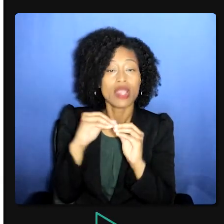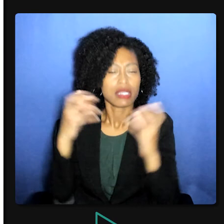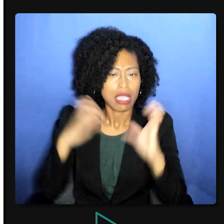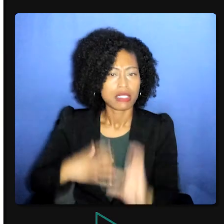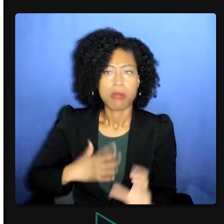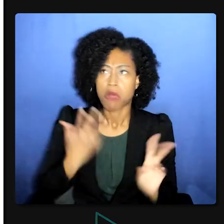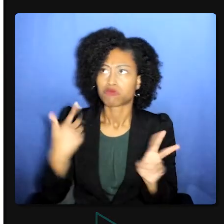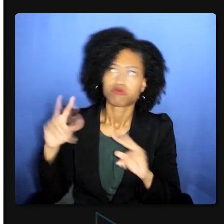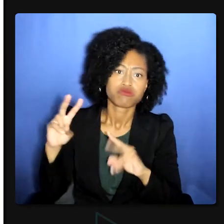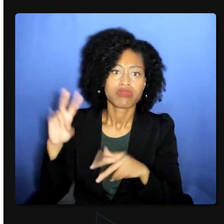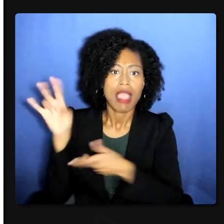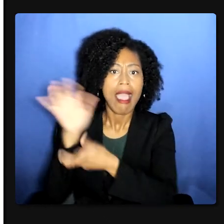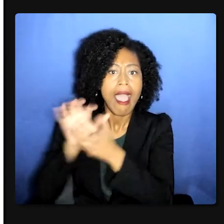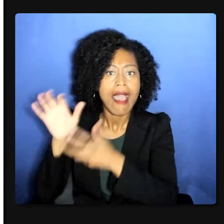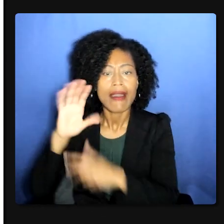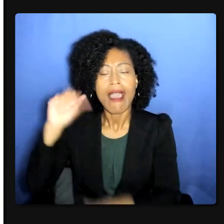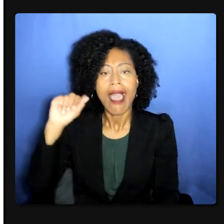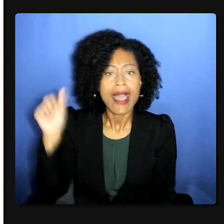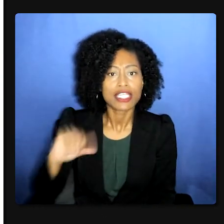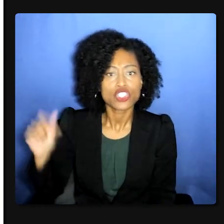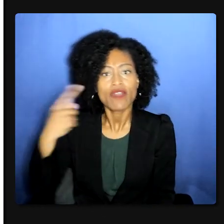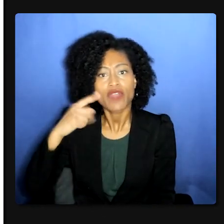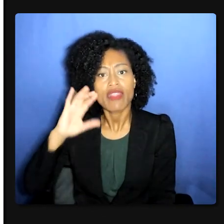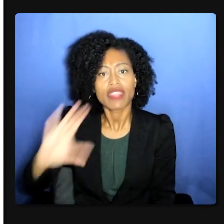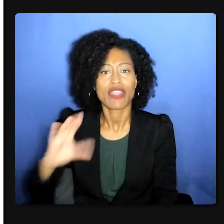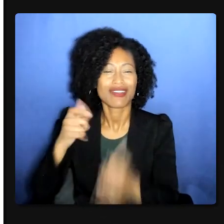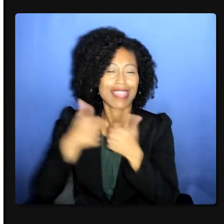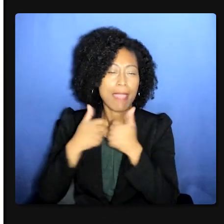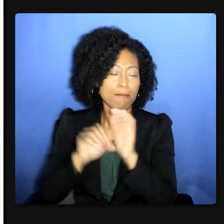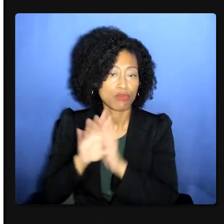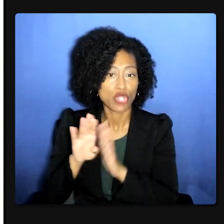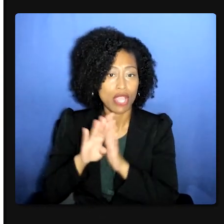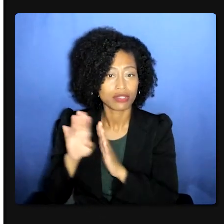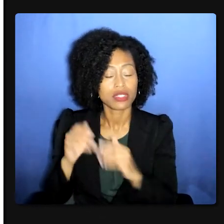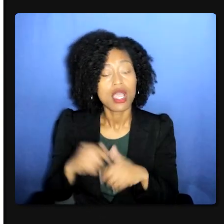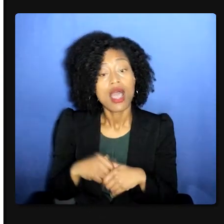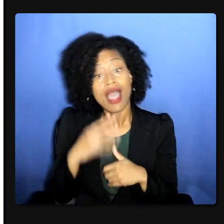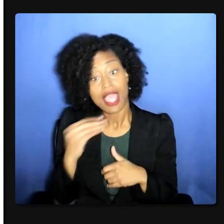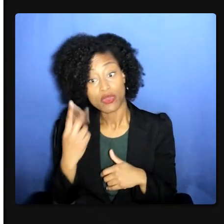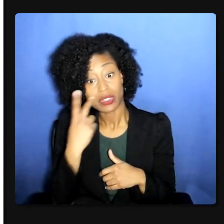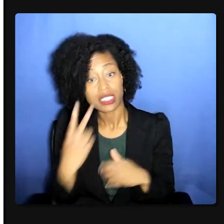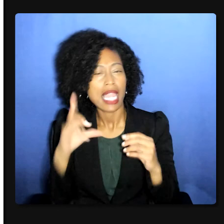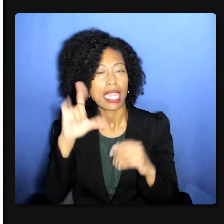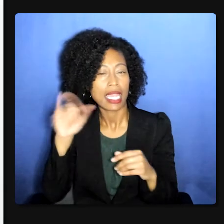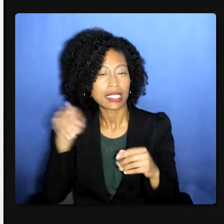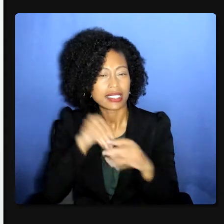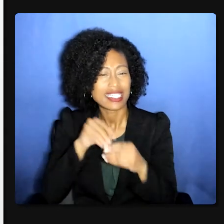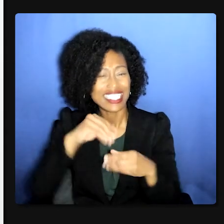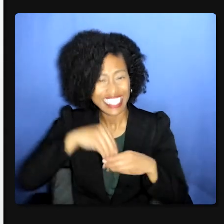choice for game production. Links to these case studies will be in the documentation for this talk.